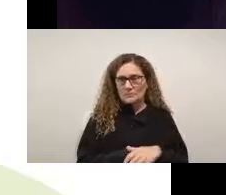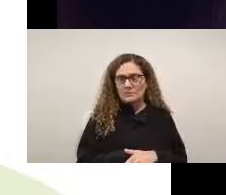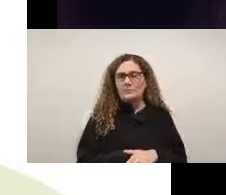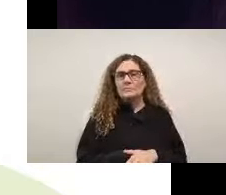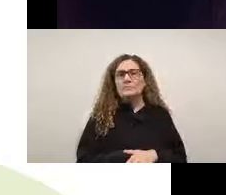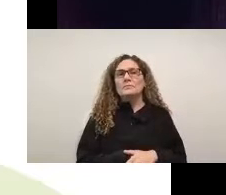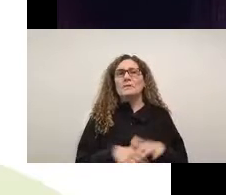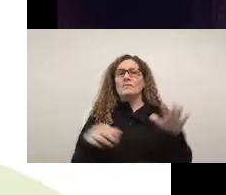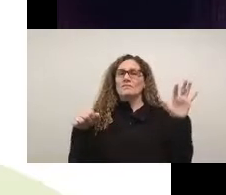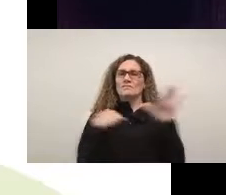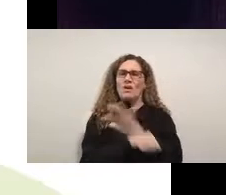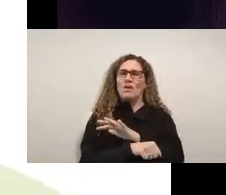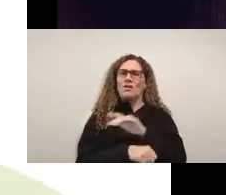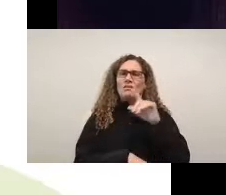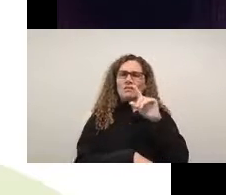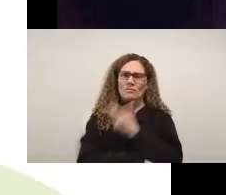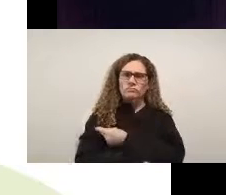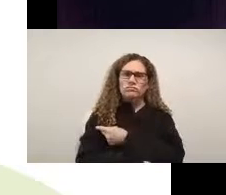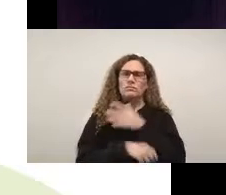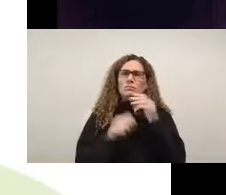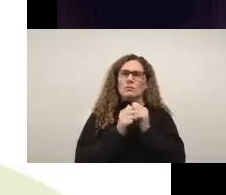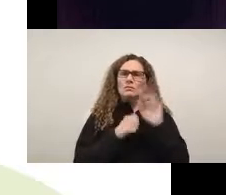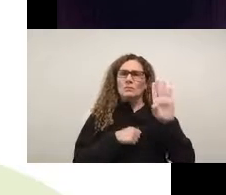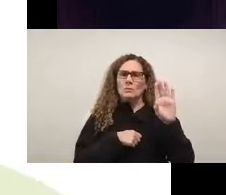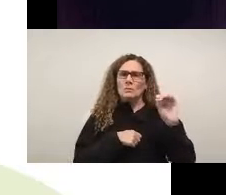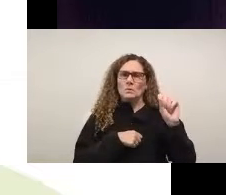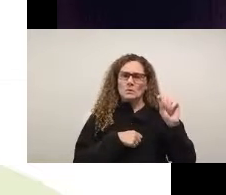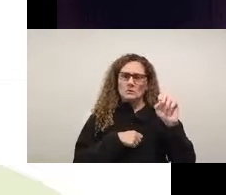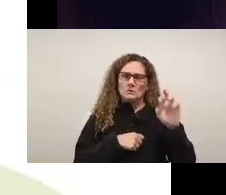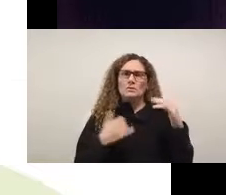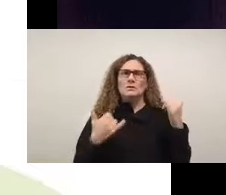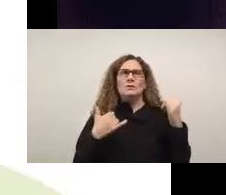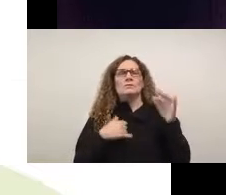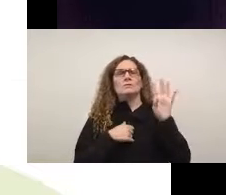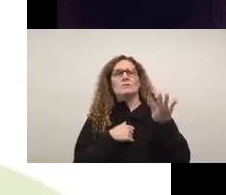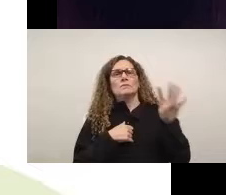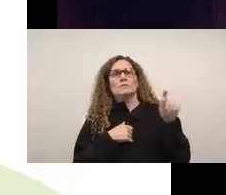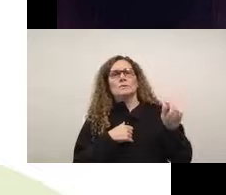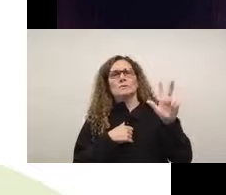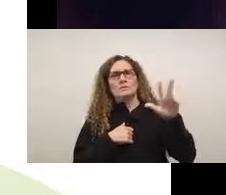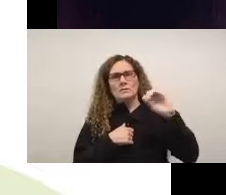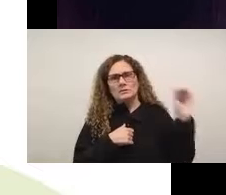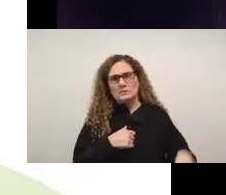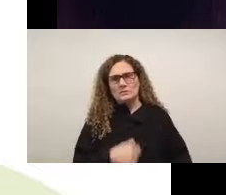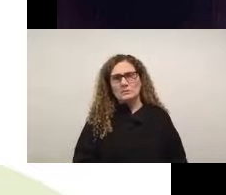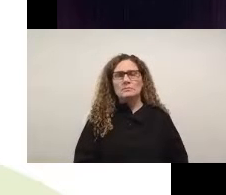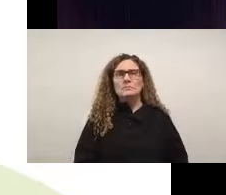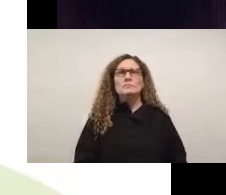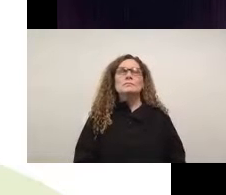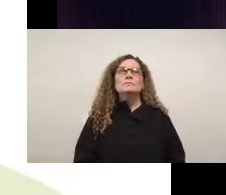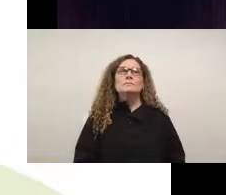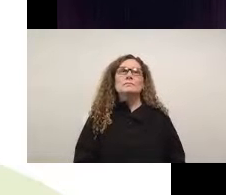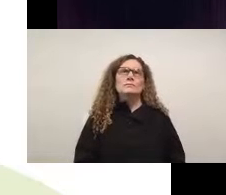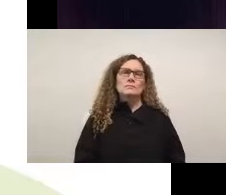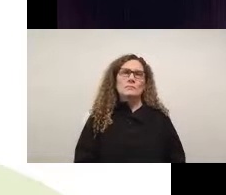this week, putting us back in line with the disease burden rates that we saw just before the Thanksgiving and Christmas holidays. While I'm happy about this